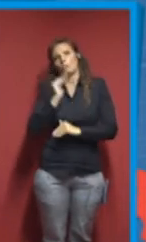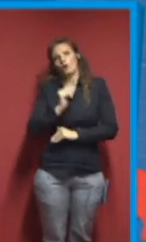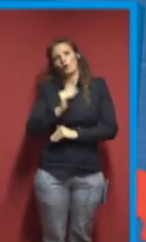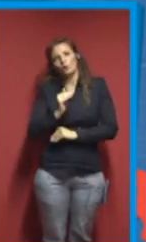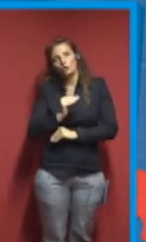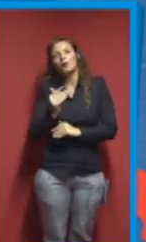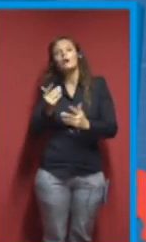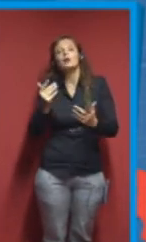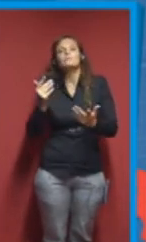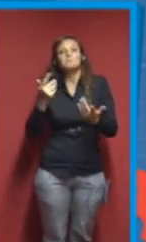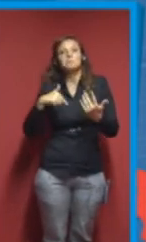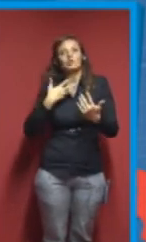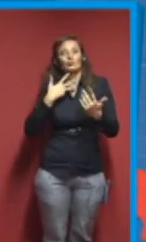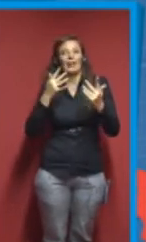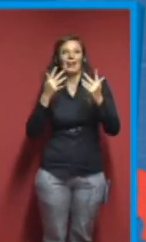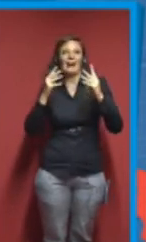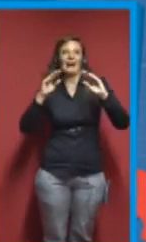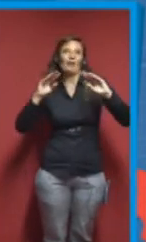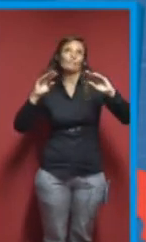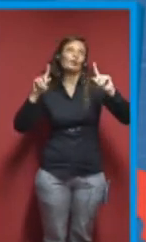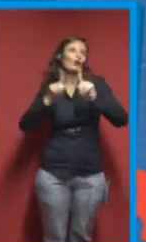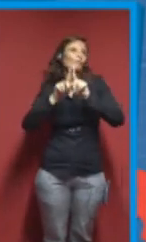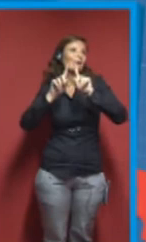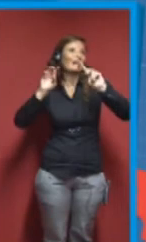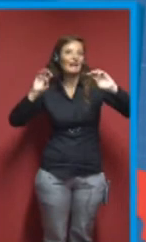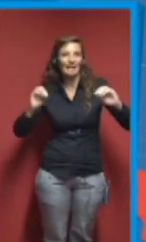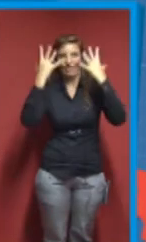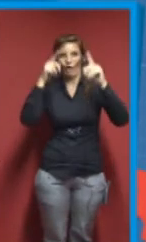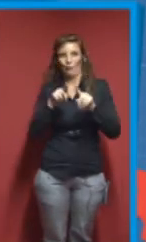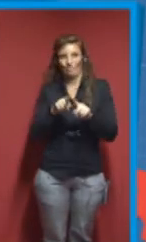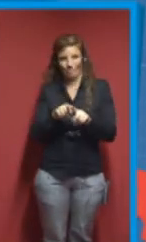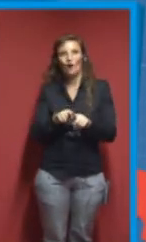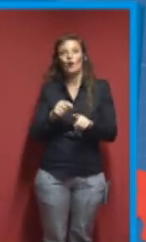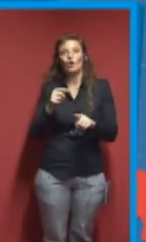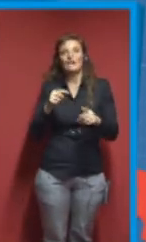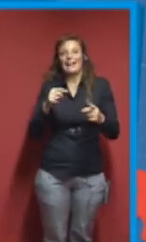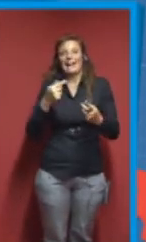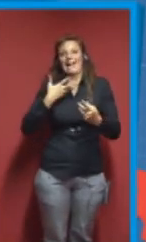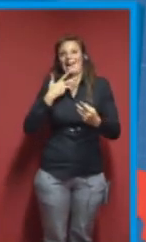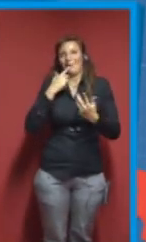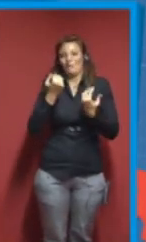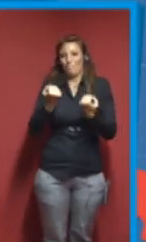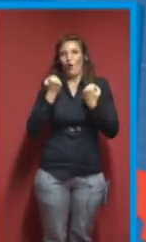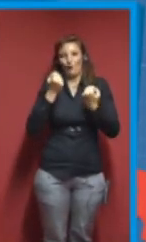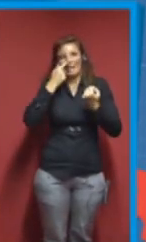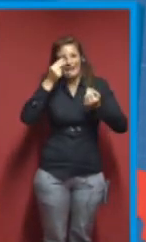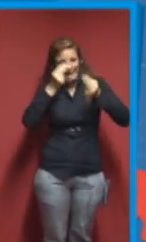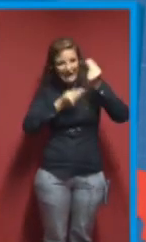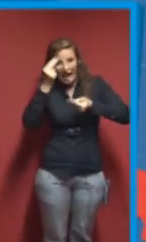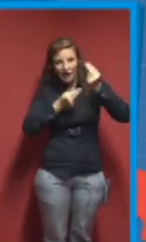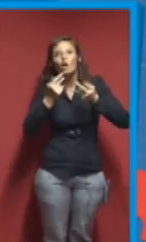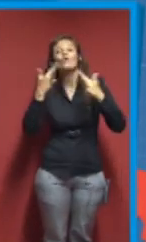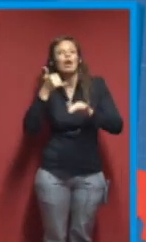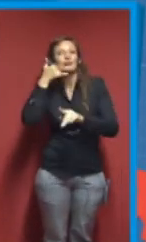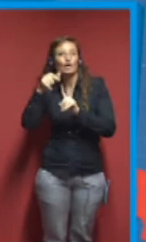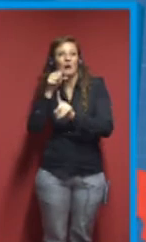sensing, computation, incredible amount of power that you have at your disposal in your mobile phone, and actuation.